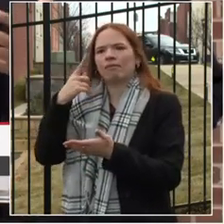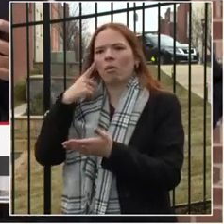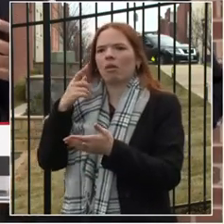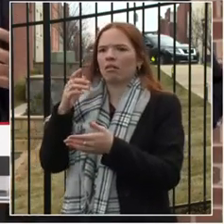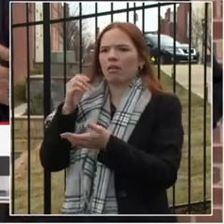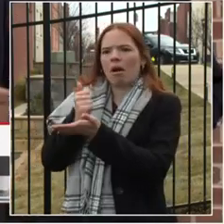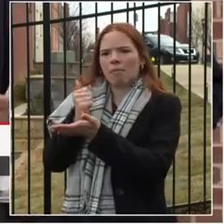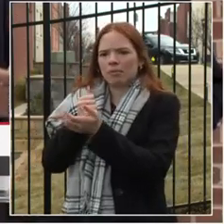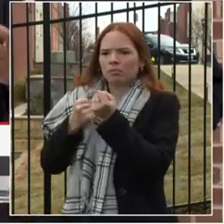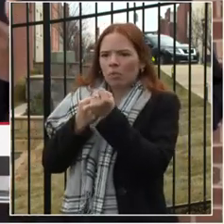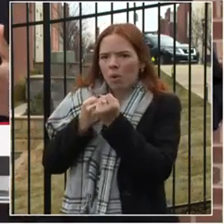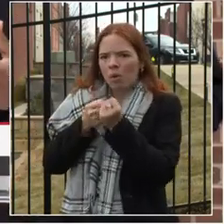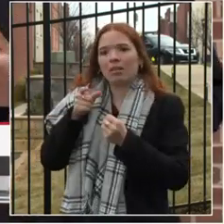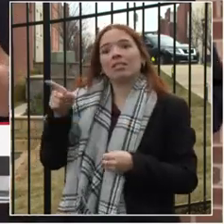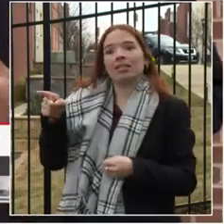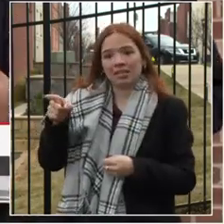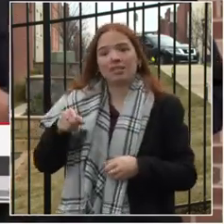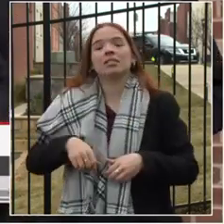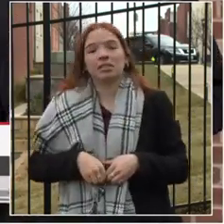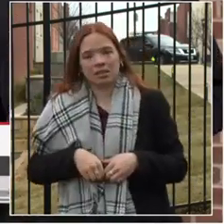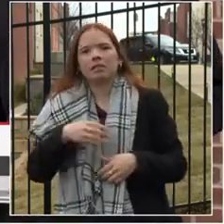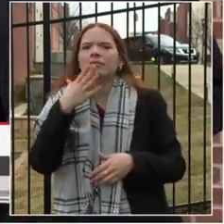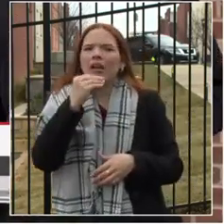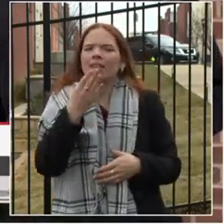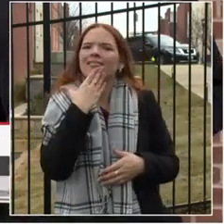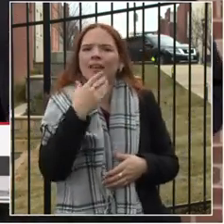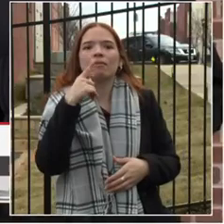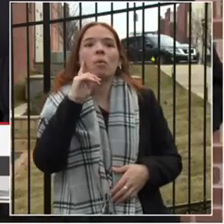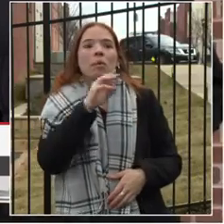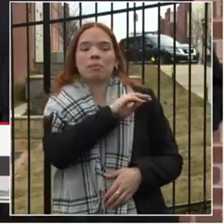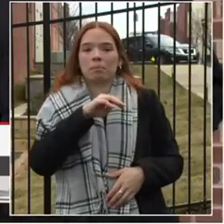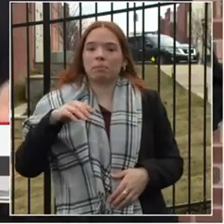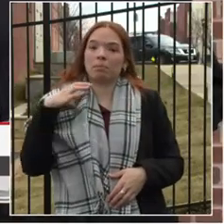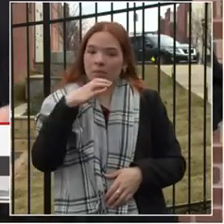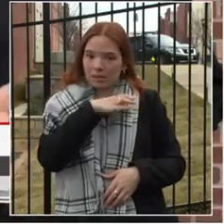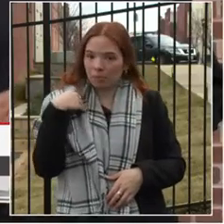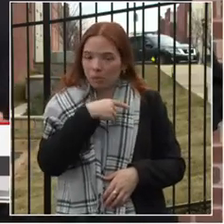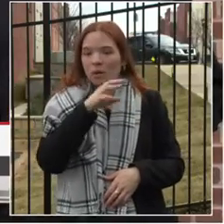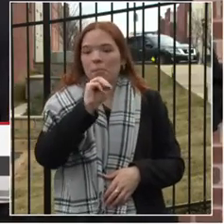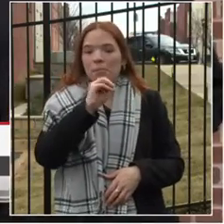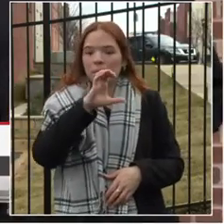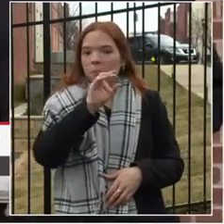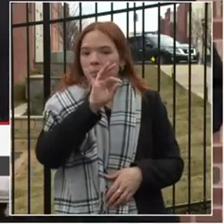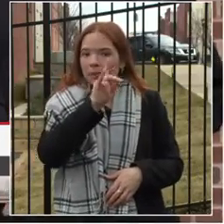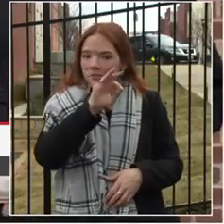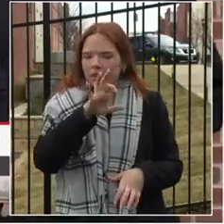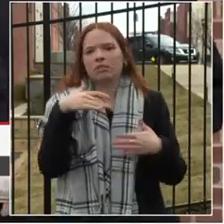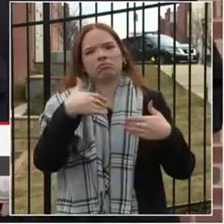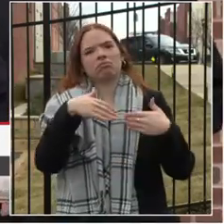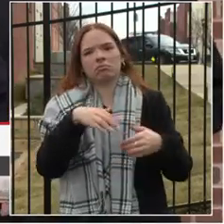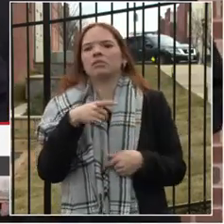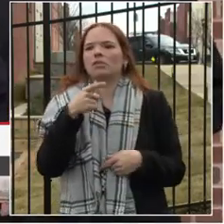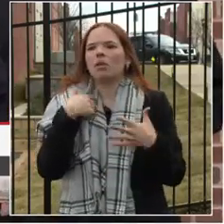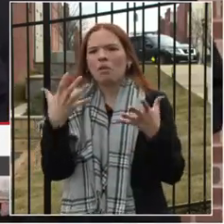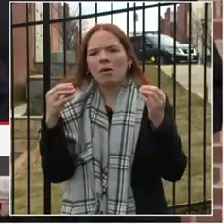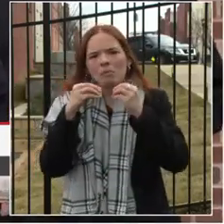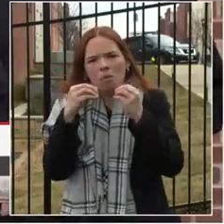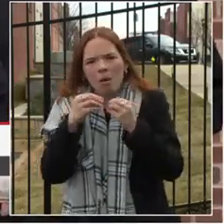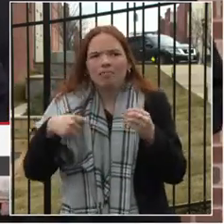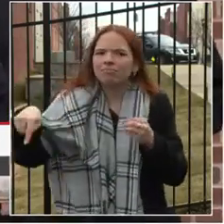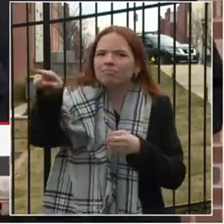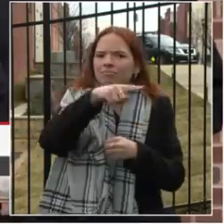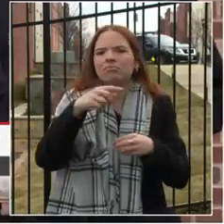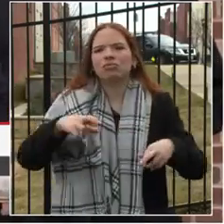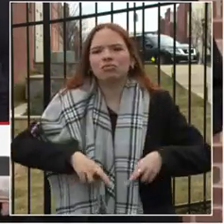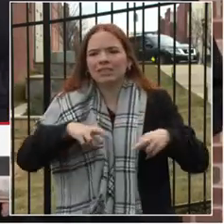my commitment to ensuring that we welcome more neighbors and residents to Ward 5, that we continue to build and develop and grow so that we can live in a